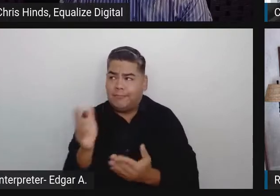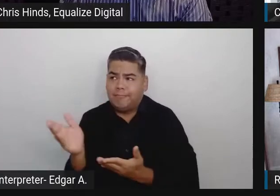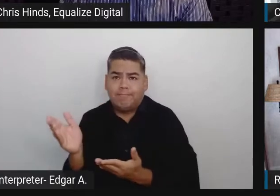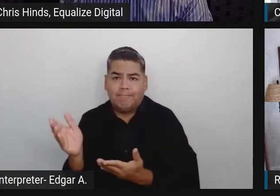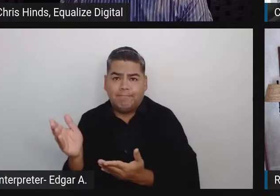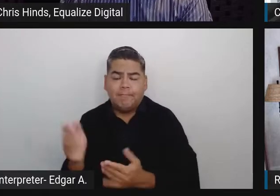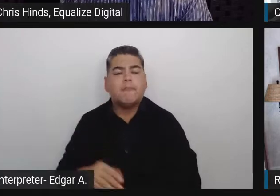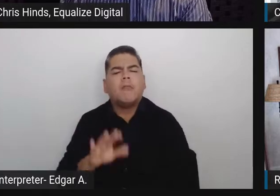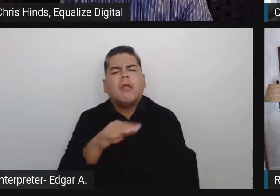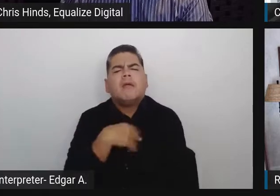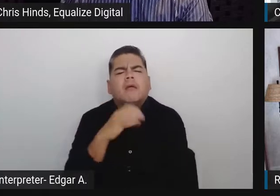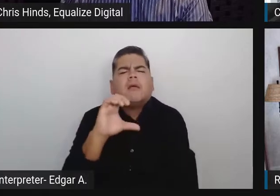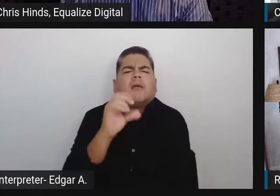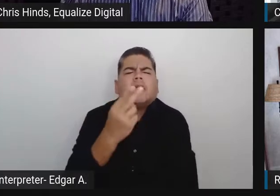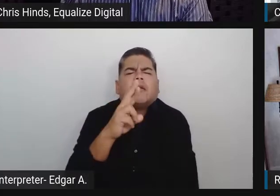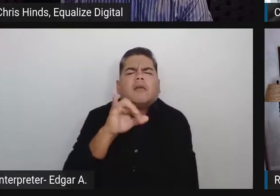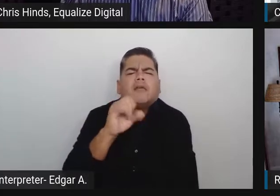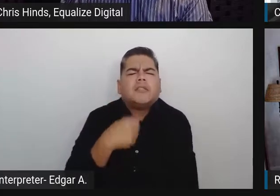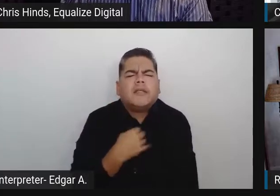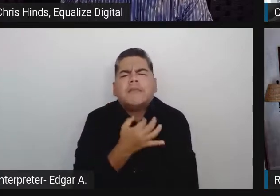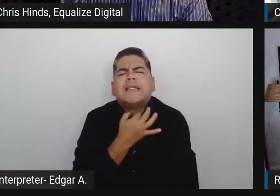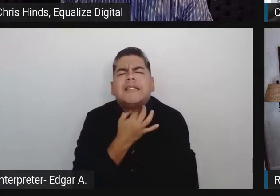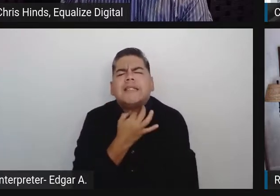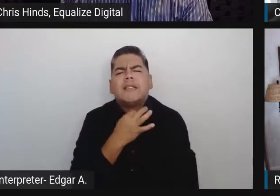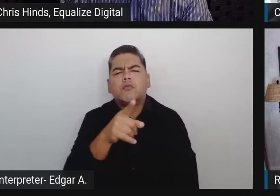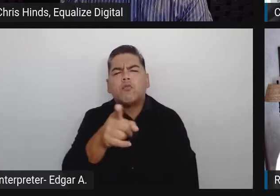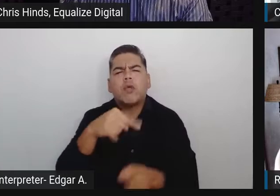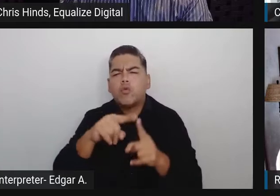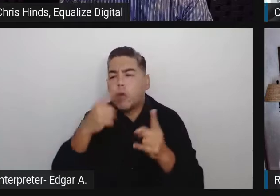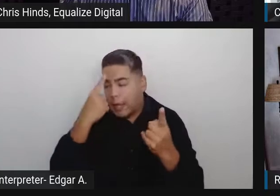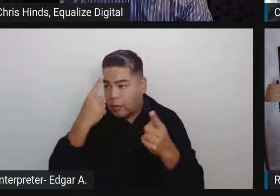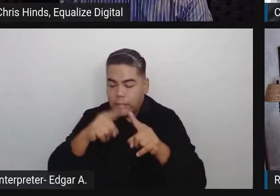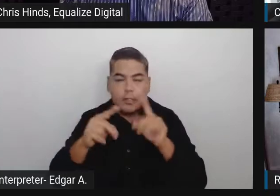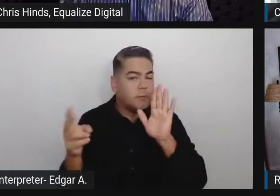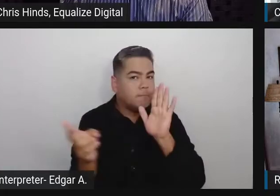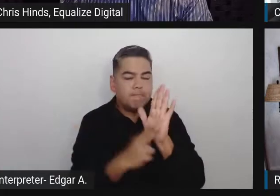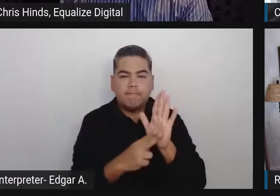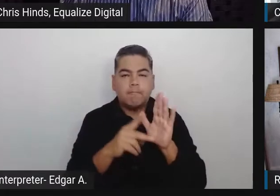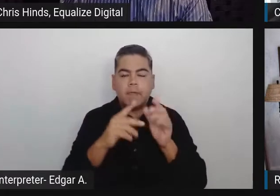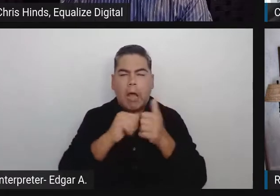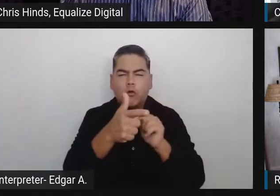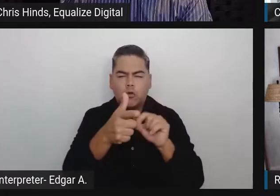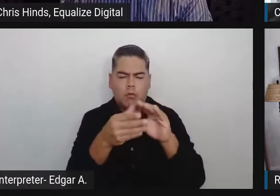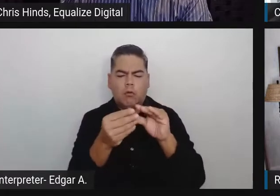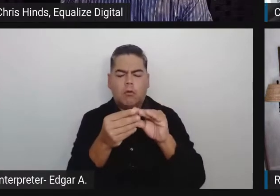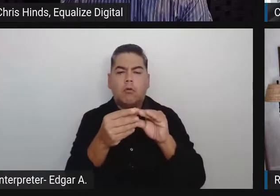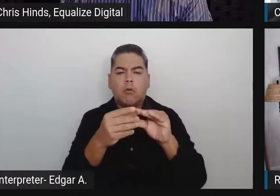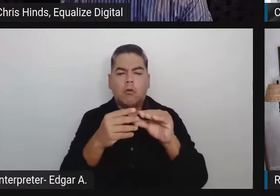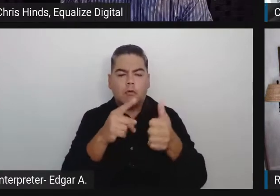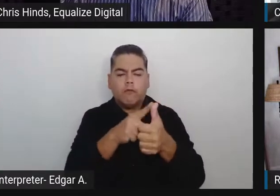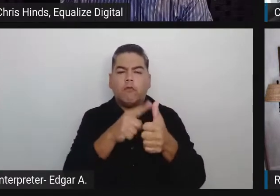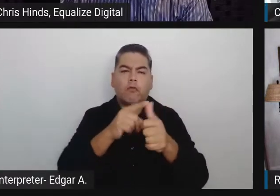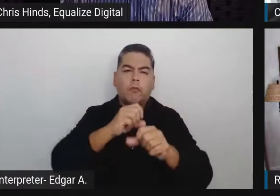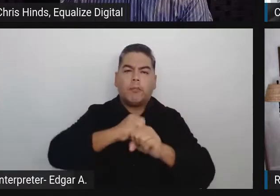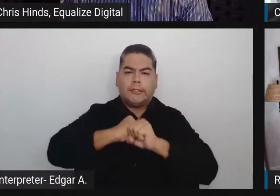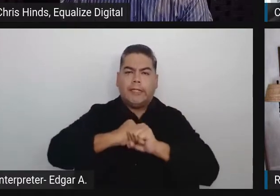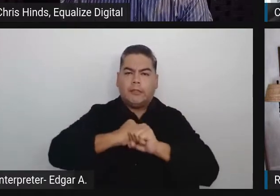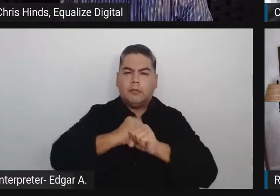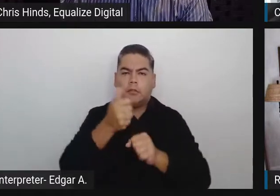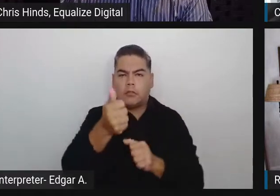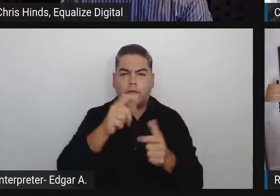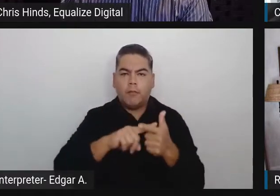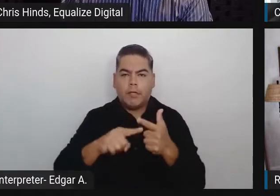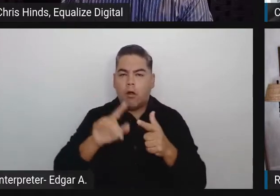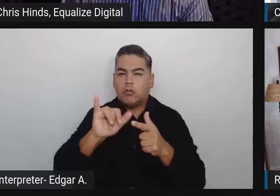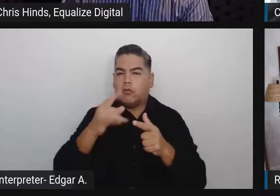curious how you phrase things from a contract standpoint to protect yourself, but also to sort of set the right expectations up front with clients. I